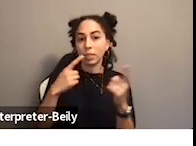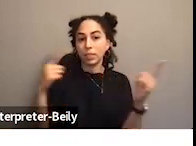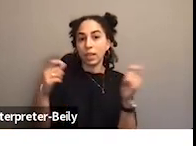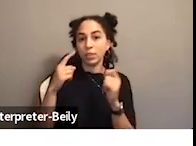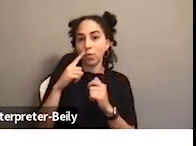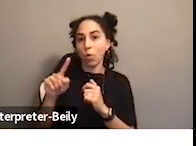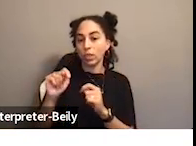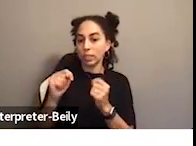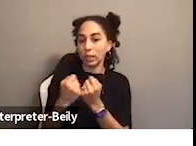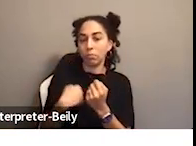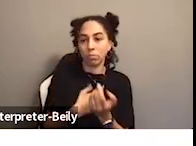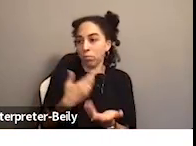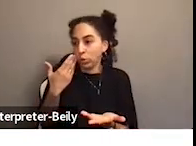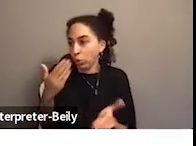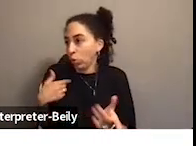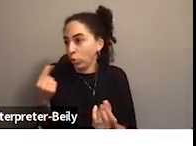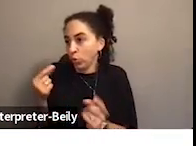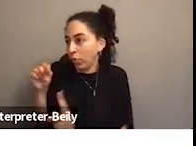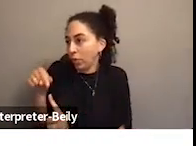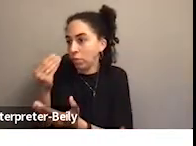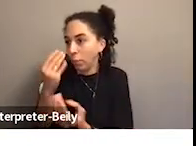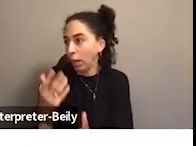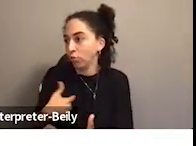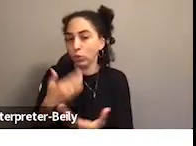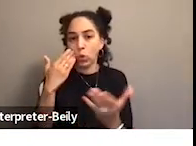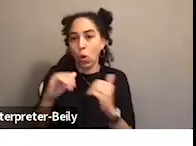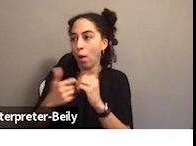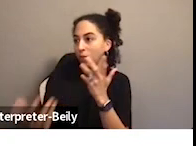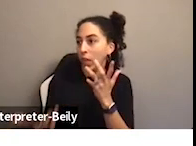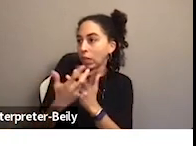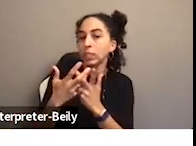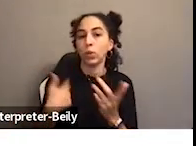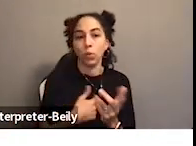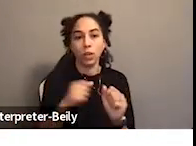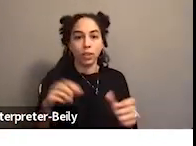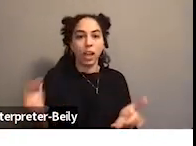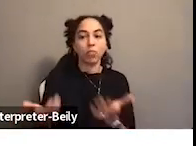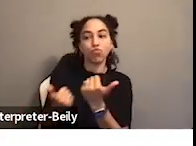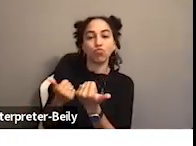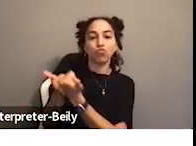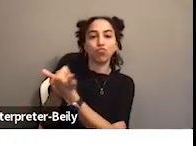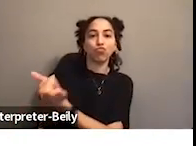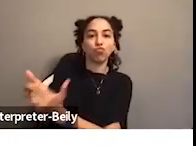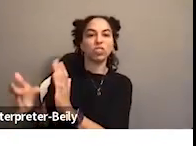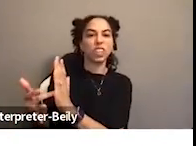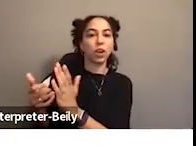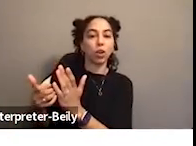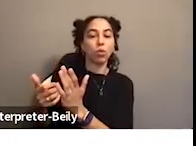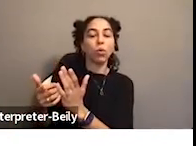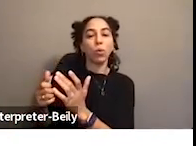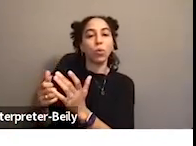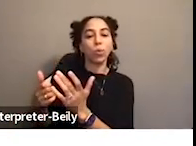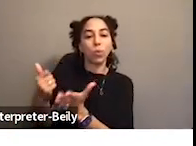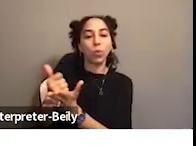when they're saying, we don't know what to do with this information, we're not sure how this fits, and we're able to kind of give some support and technical assistance to help guide them through